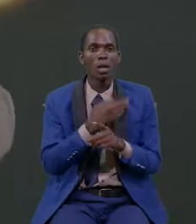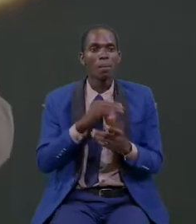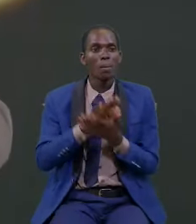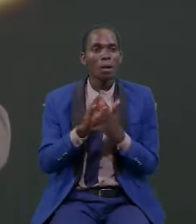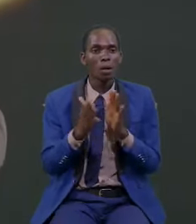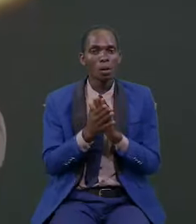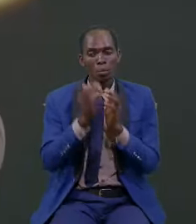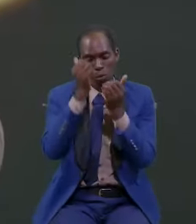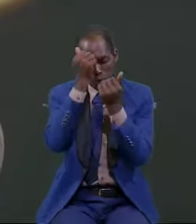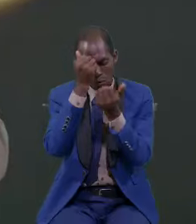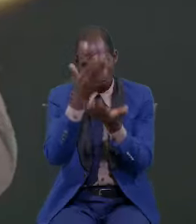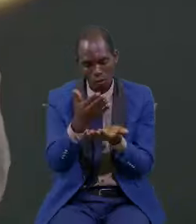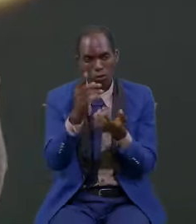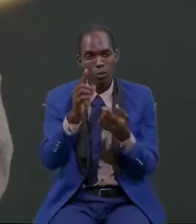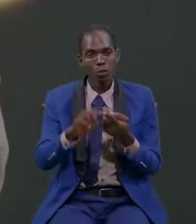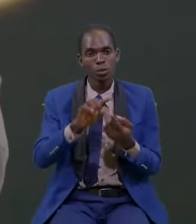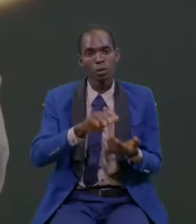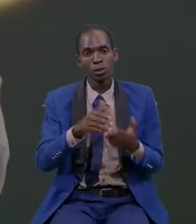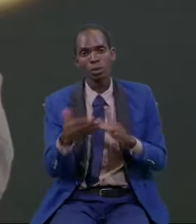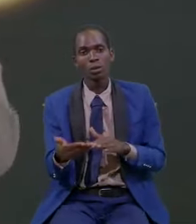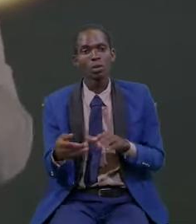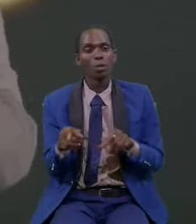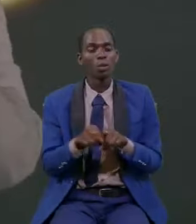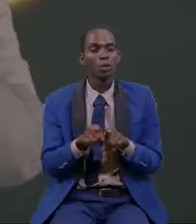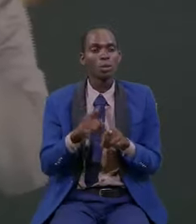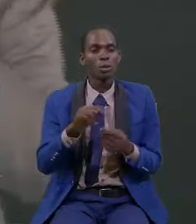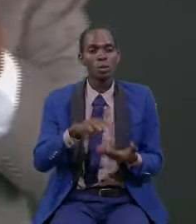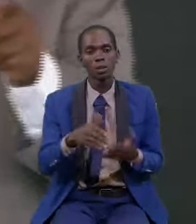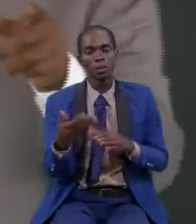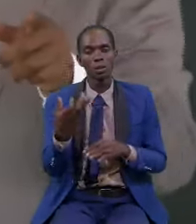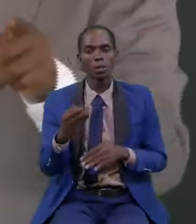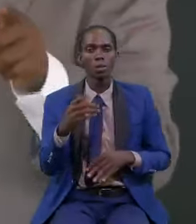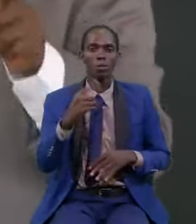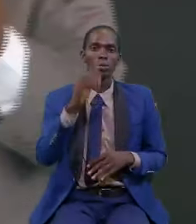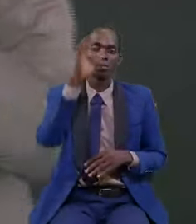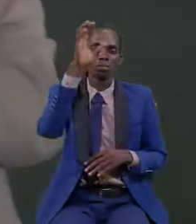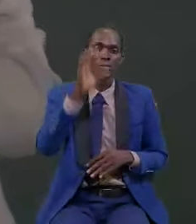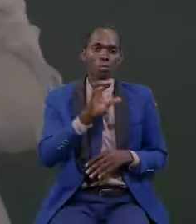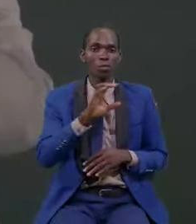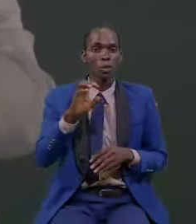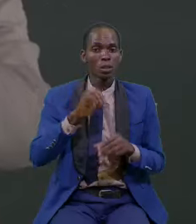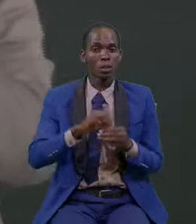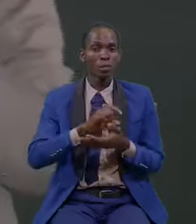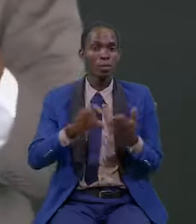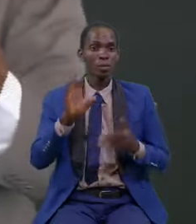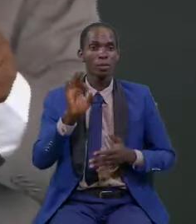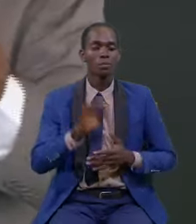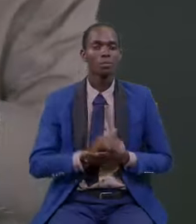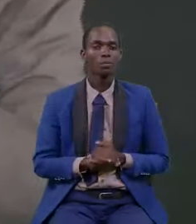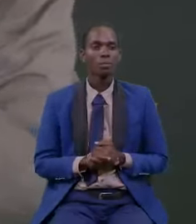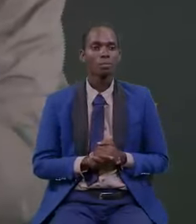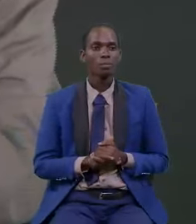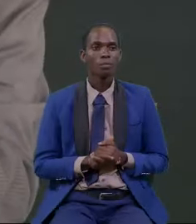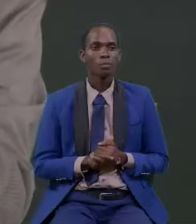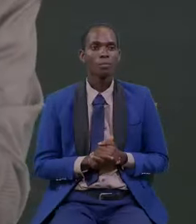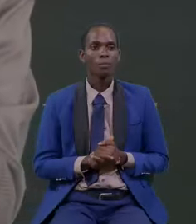death, even to the death of the cross. Look at verse 9 now. It says,